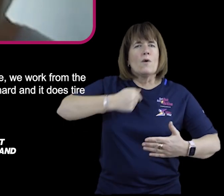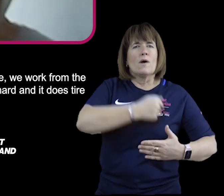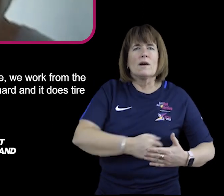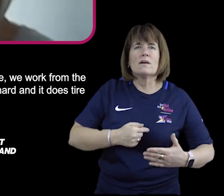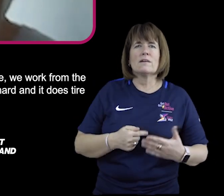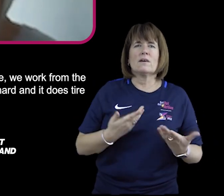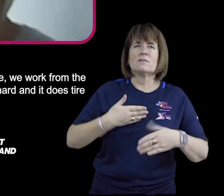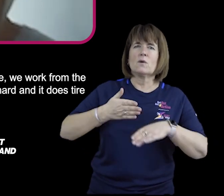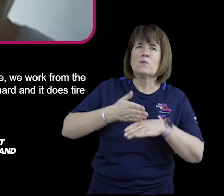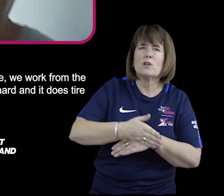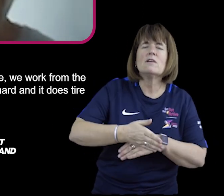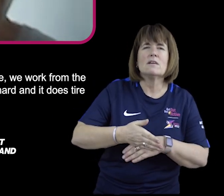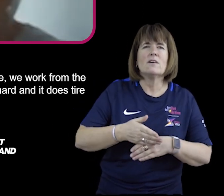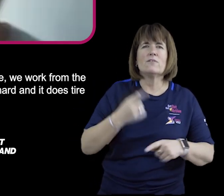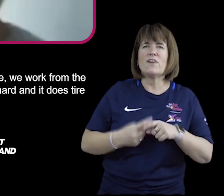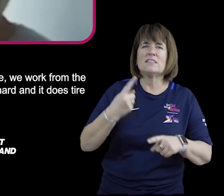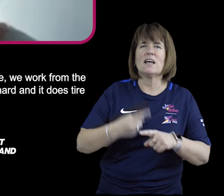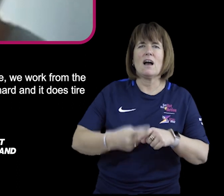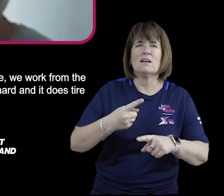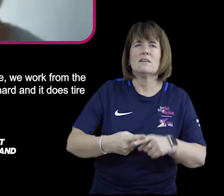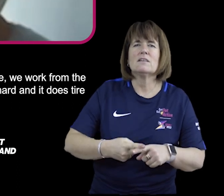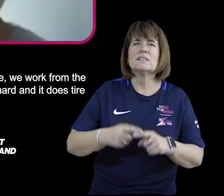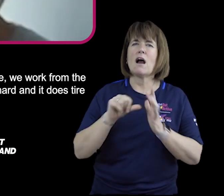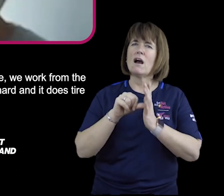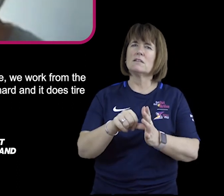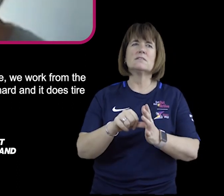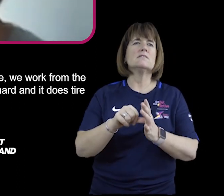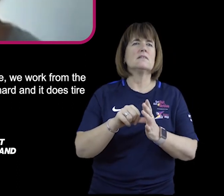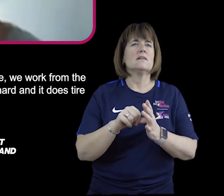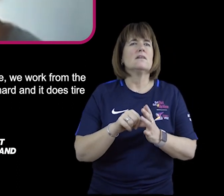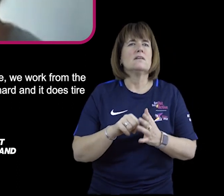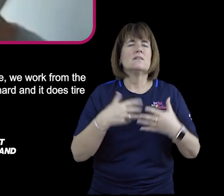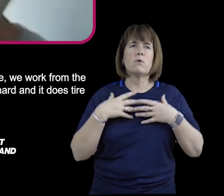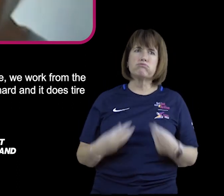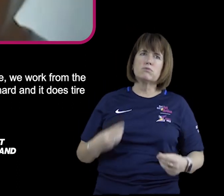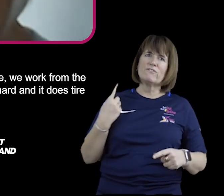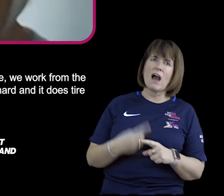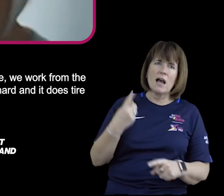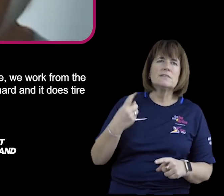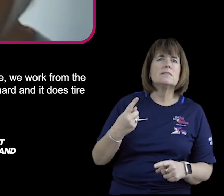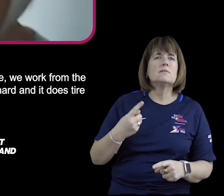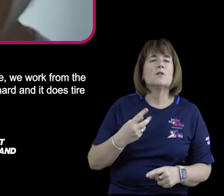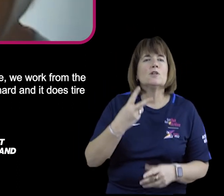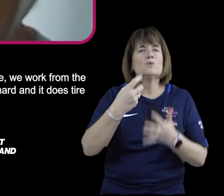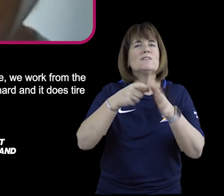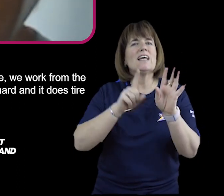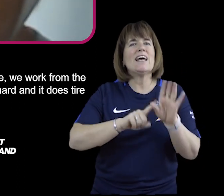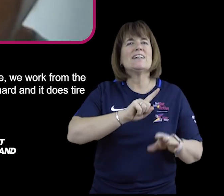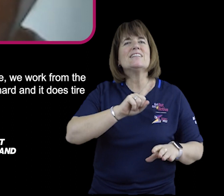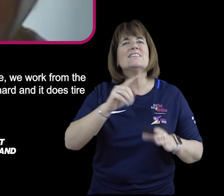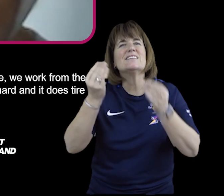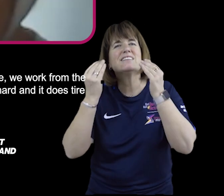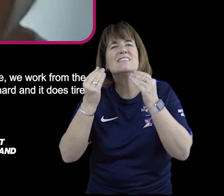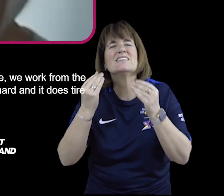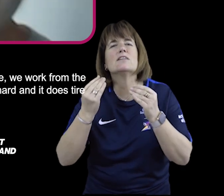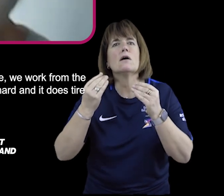It's pumping our heart more. So obviously we have to work much faster, and it's hard, and it does tire you out so quickly. So